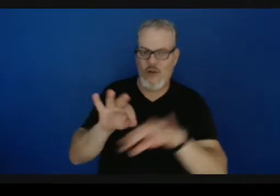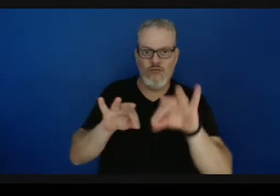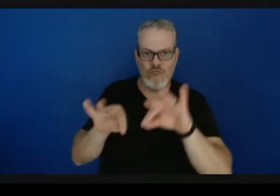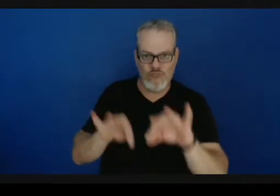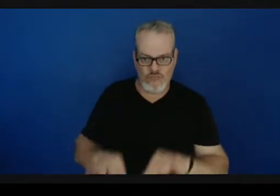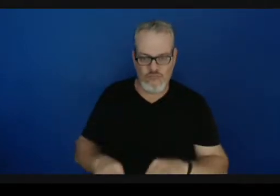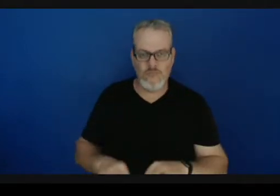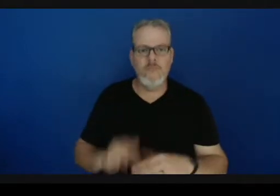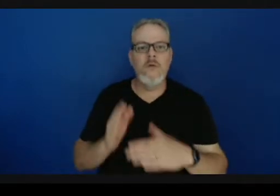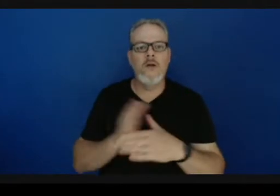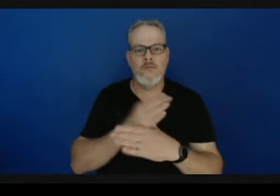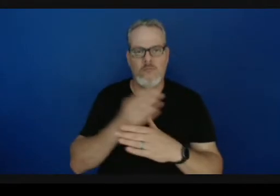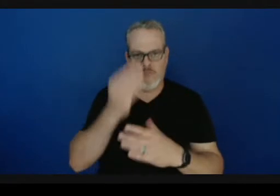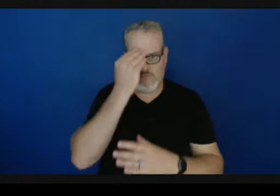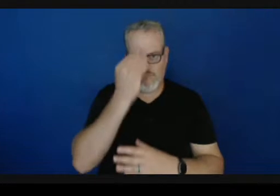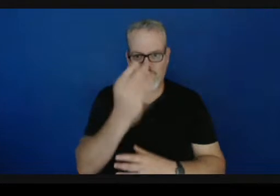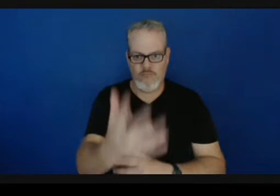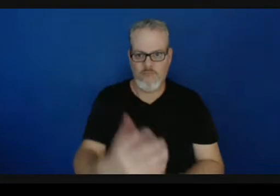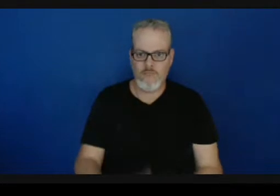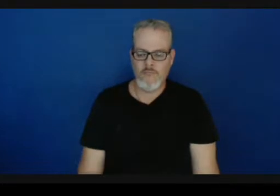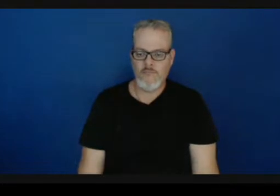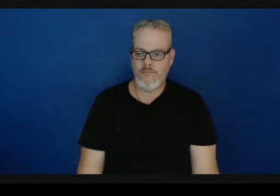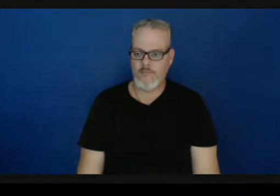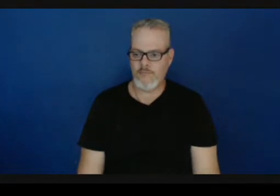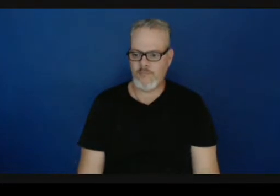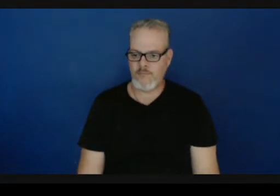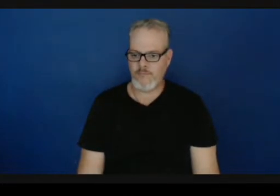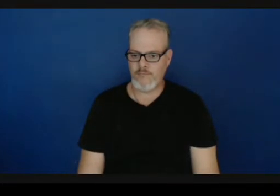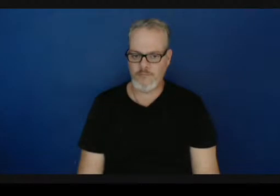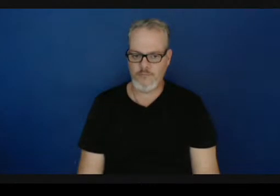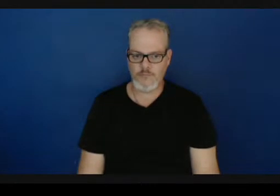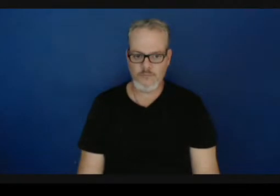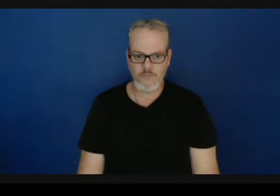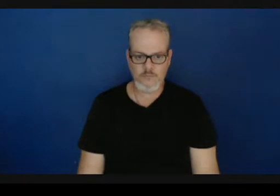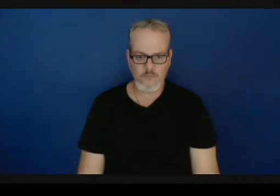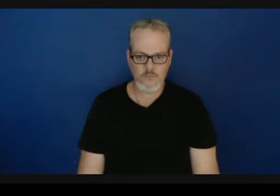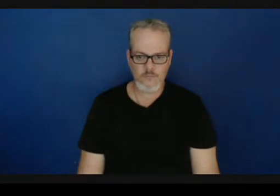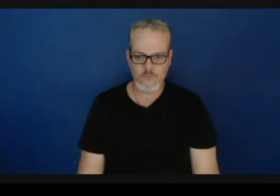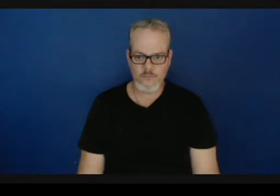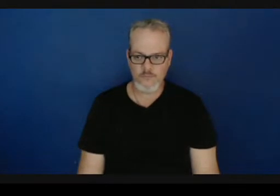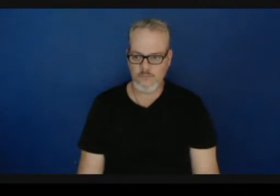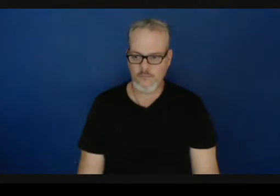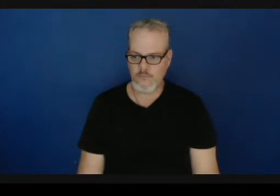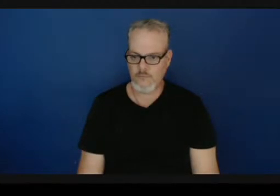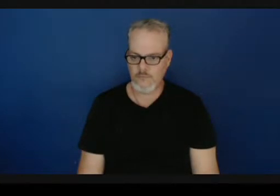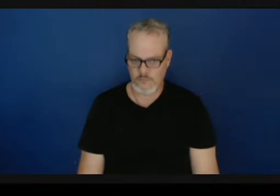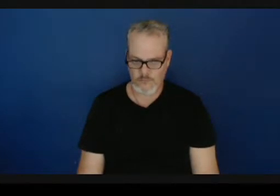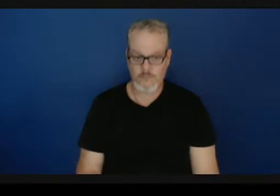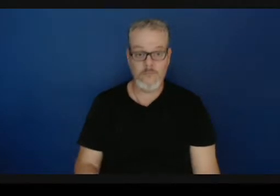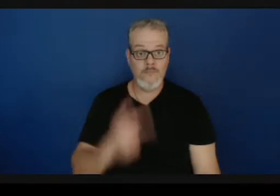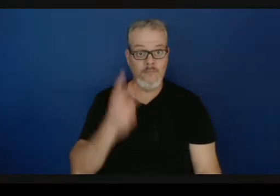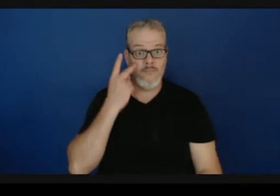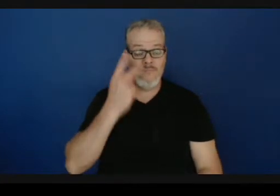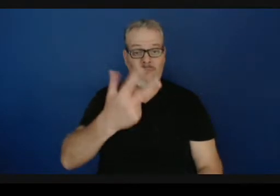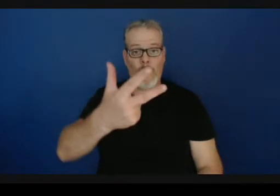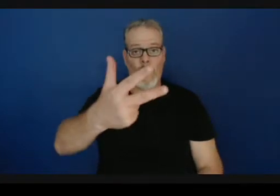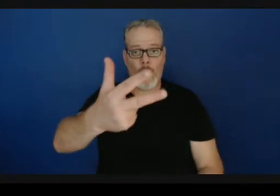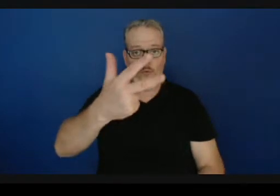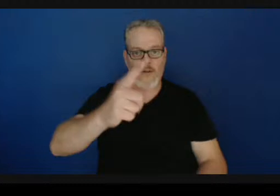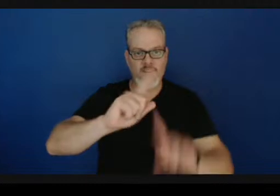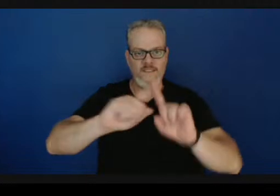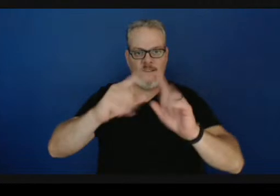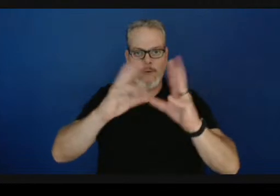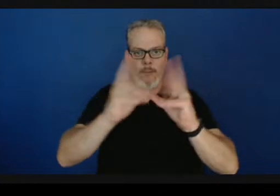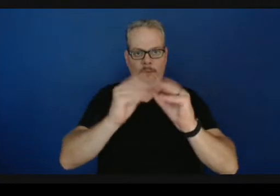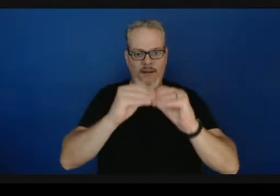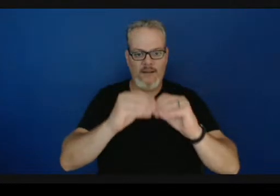here and just show you guys that there were 3 different meetings scheduled: October 22nd,